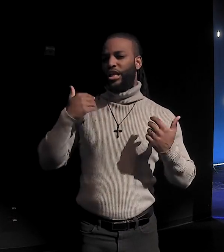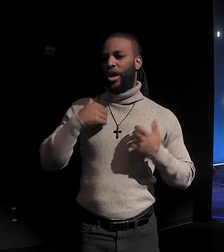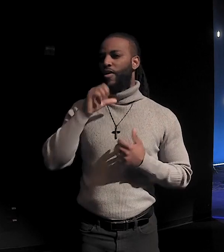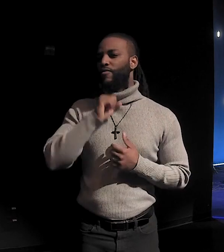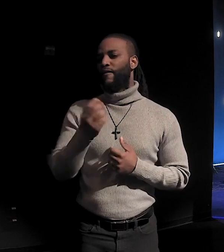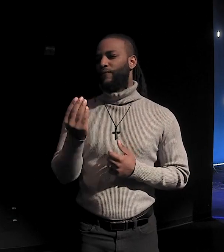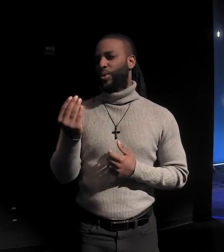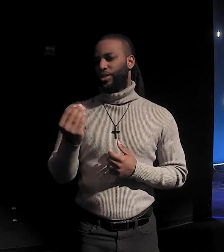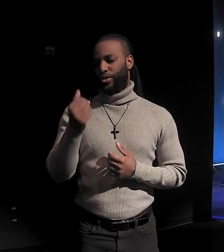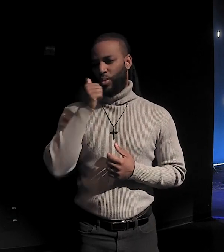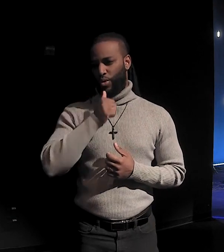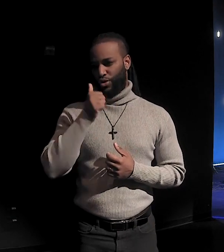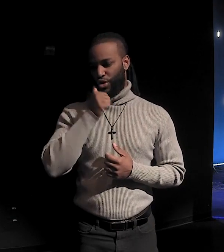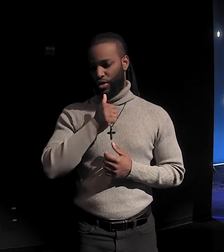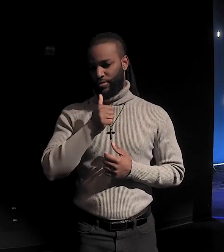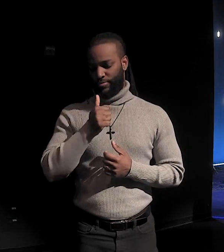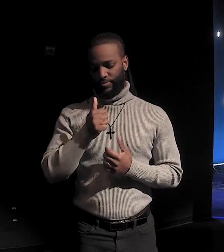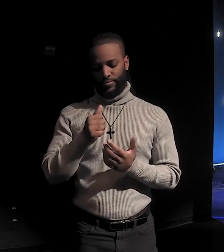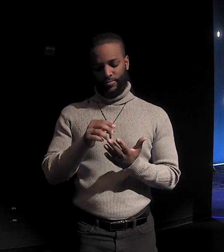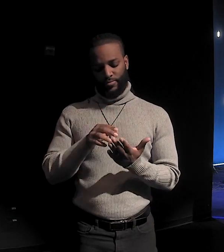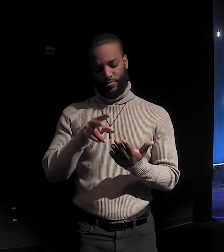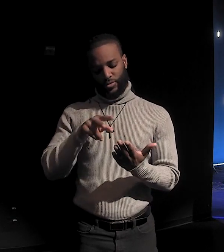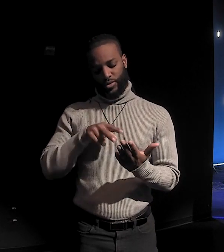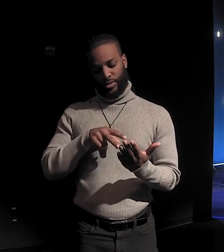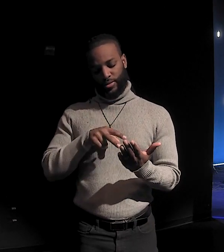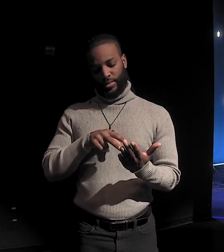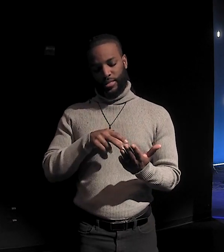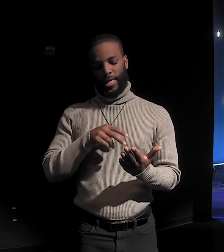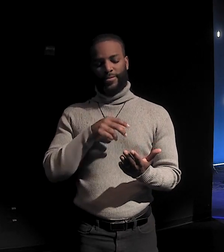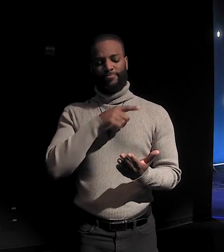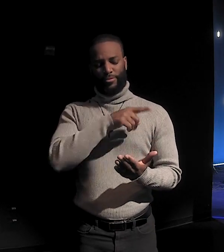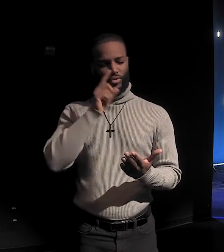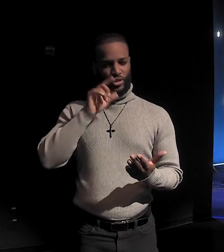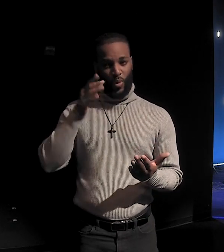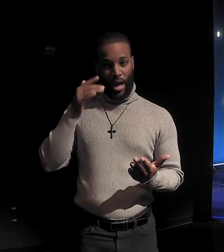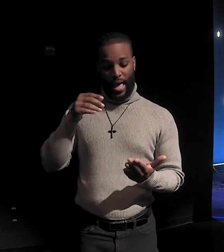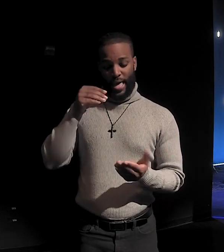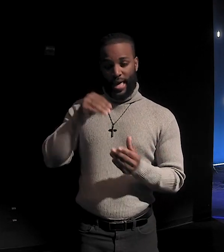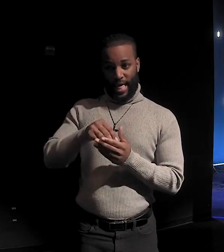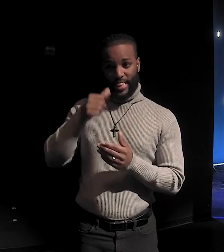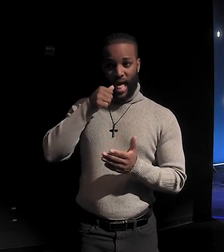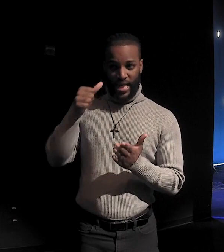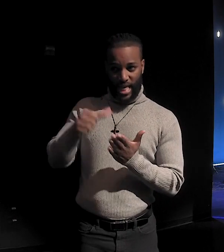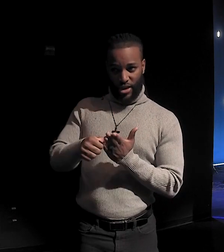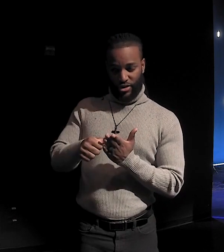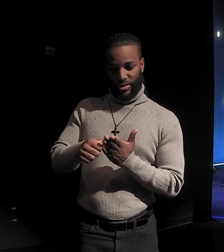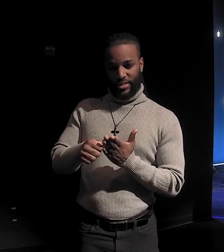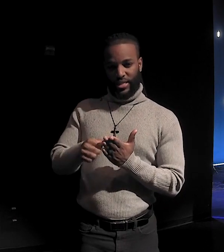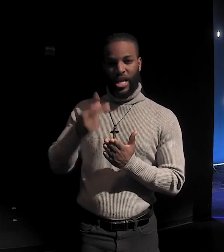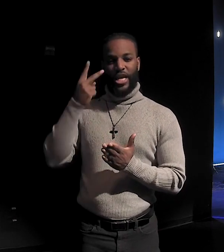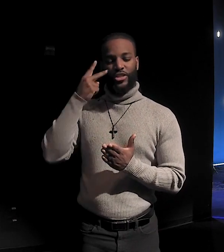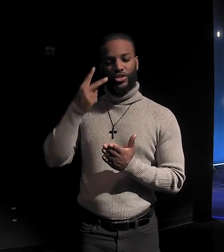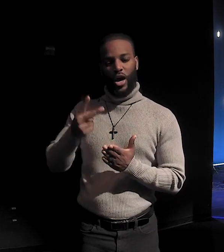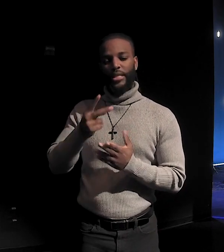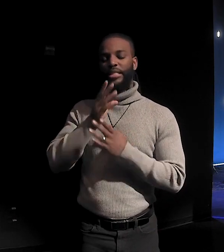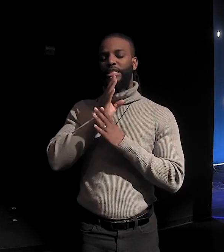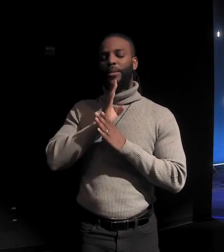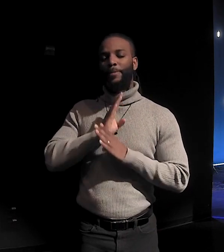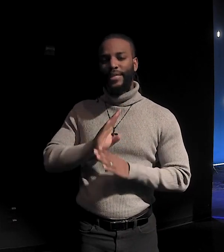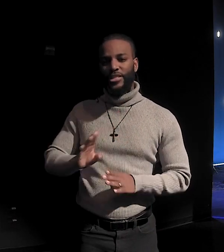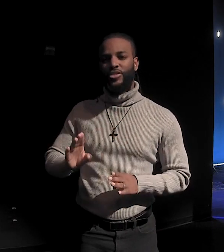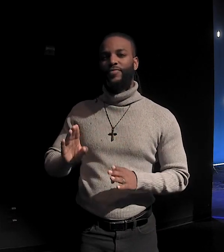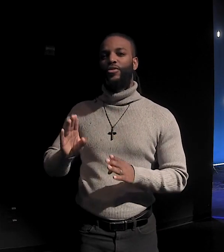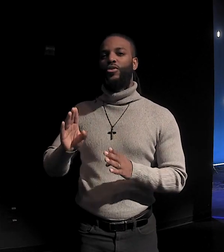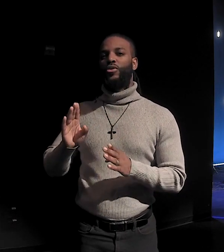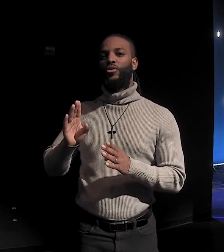girl. And he said it grabbed him most because in the letter he saw this peaceful abiding that leads